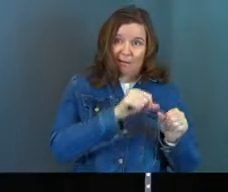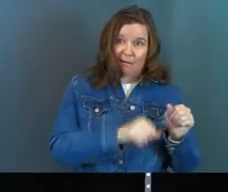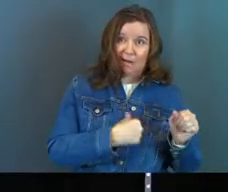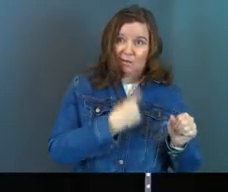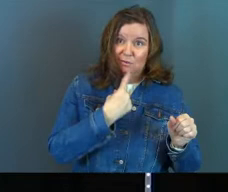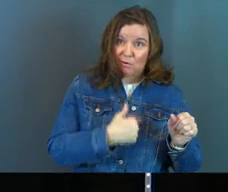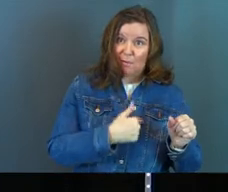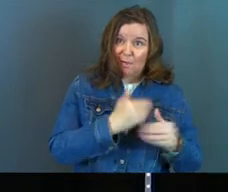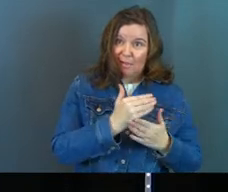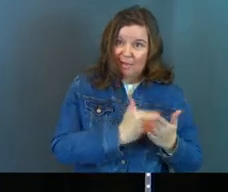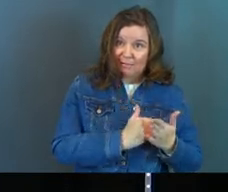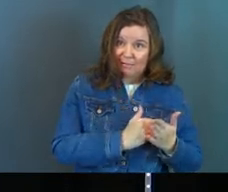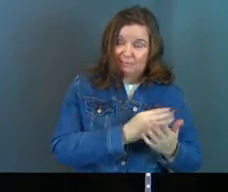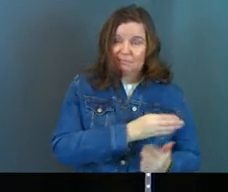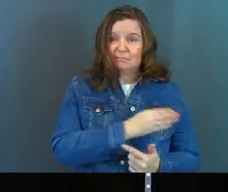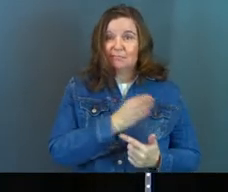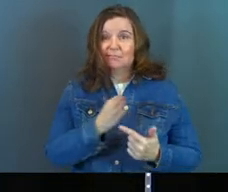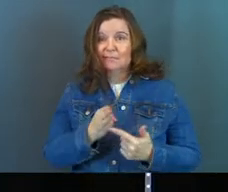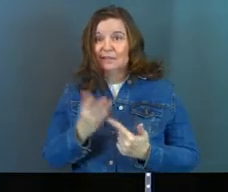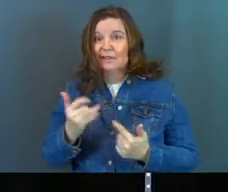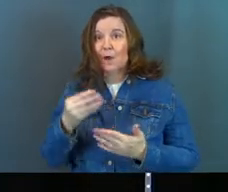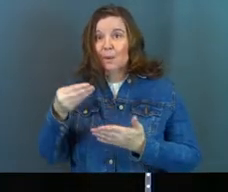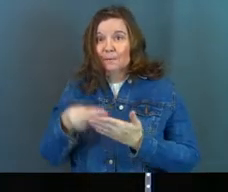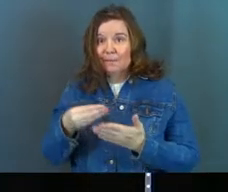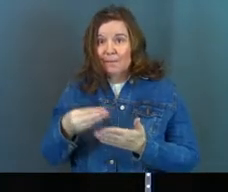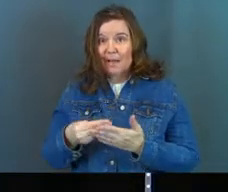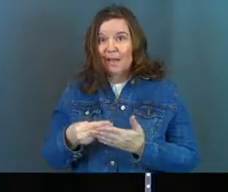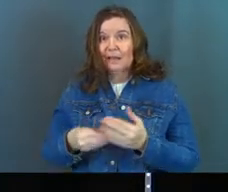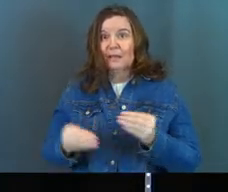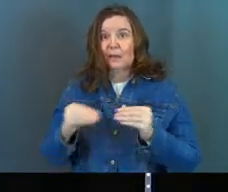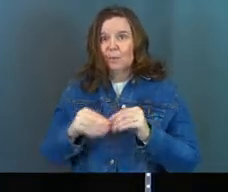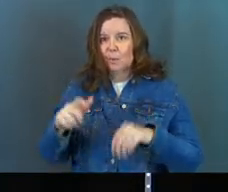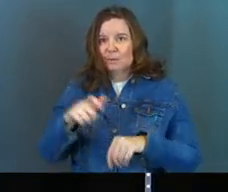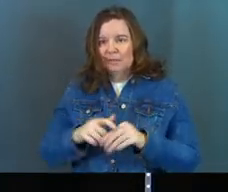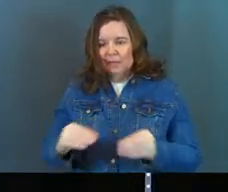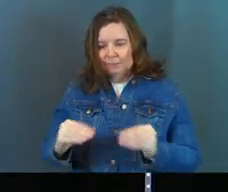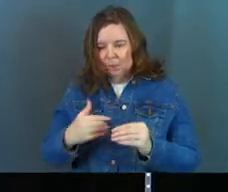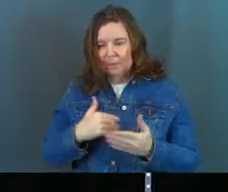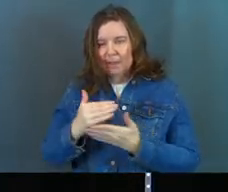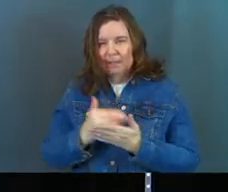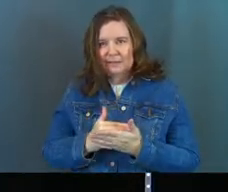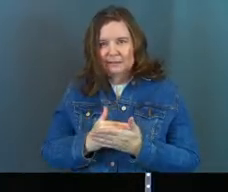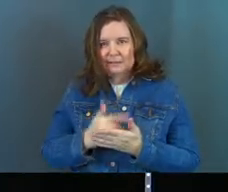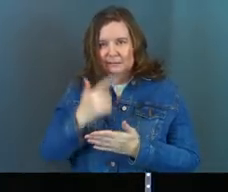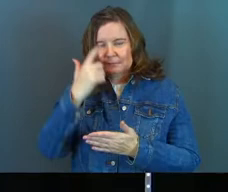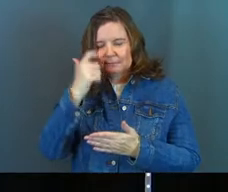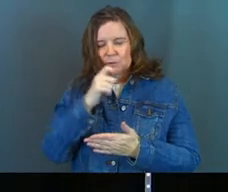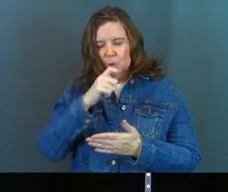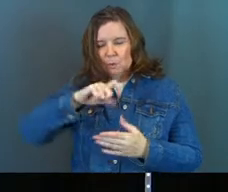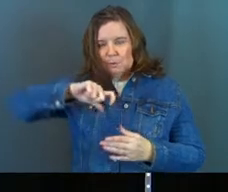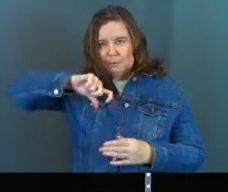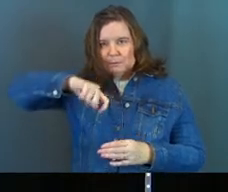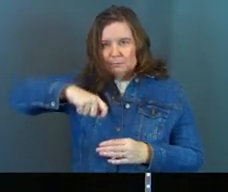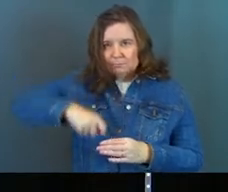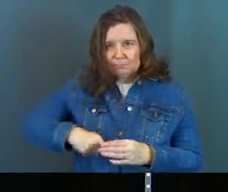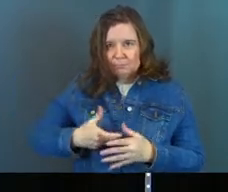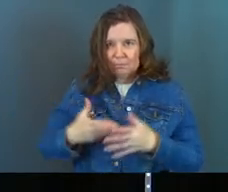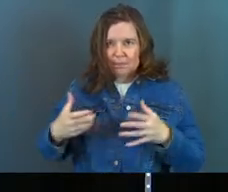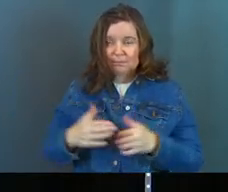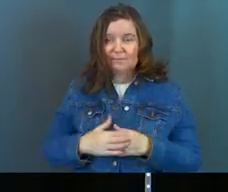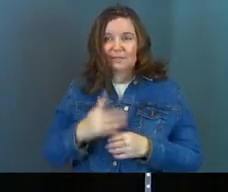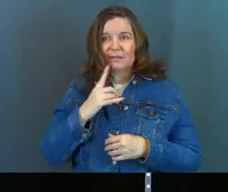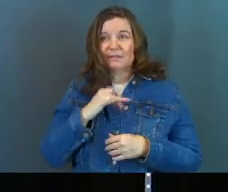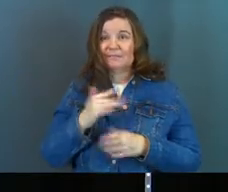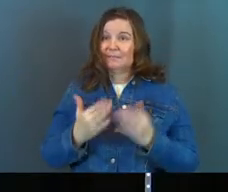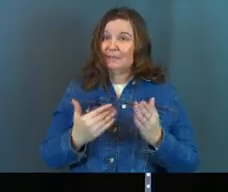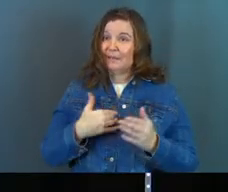a lesson. This time, money and extra time taught me a lesson. Don't over-tighten. Some of